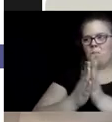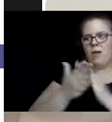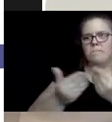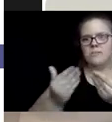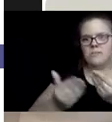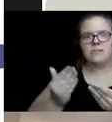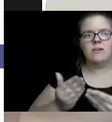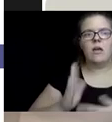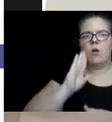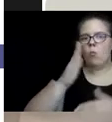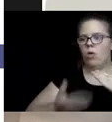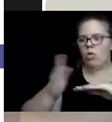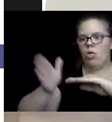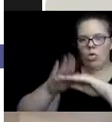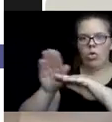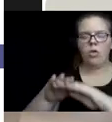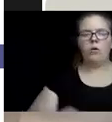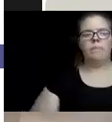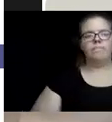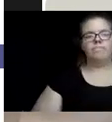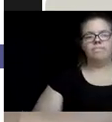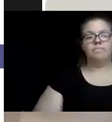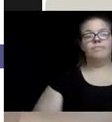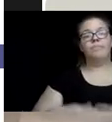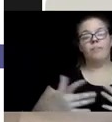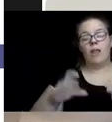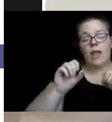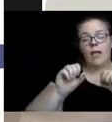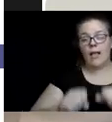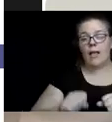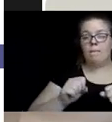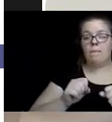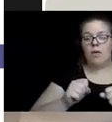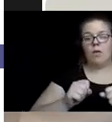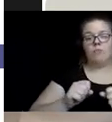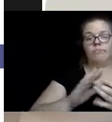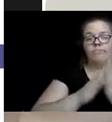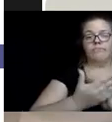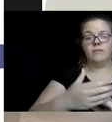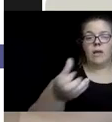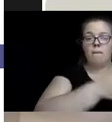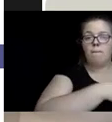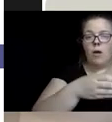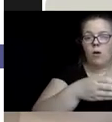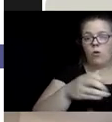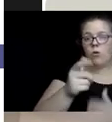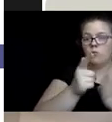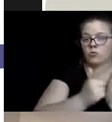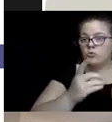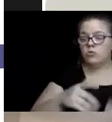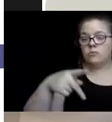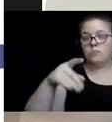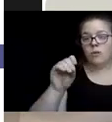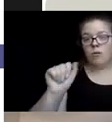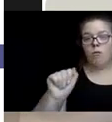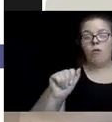exploitation increases. It can be executing a power of attorney and misusing that.